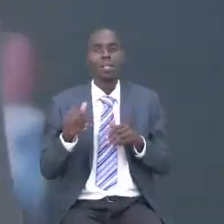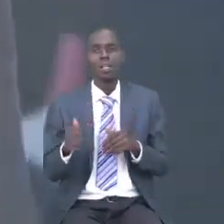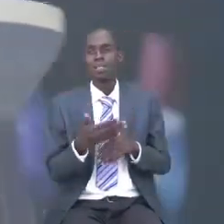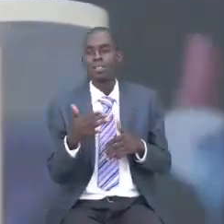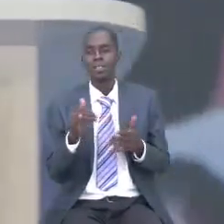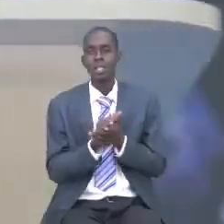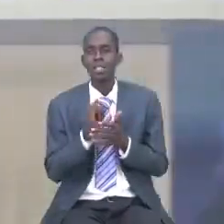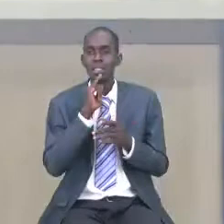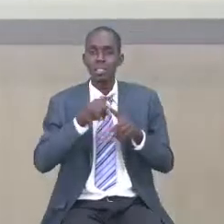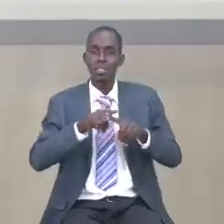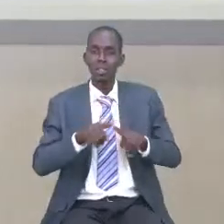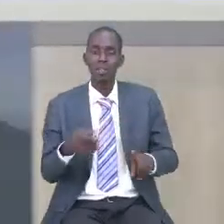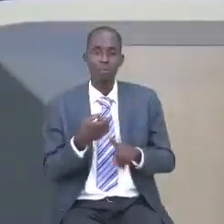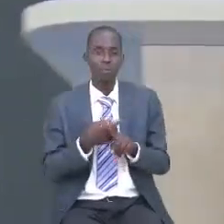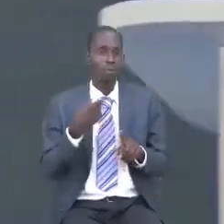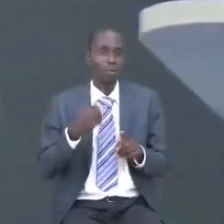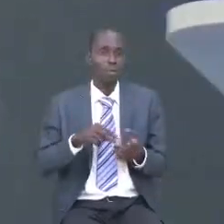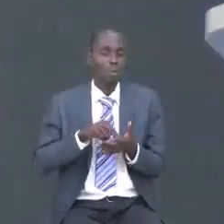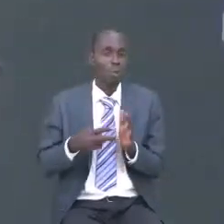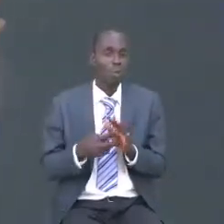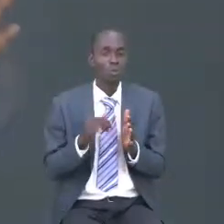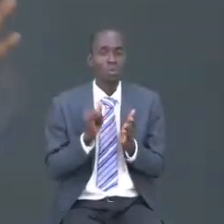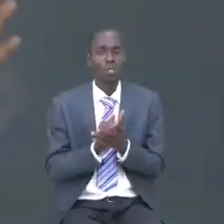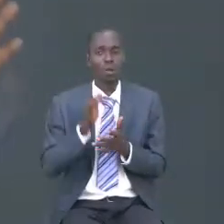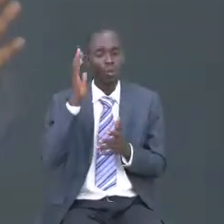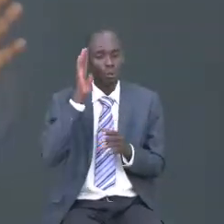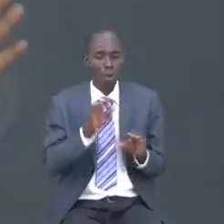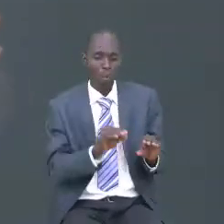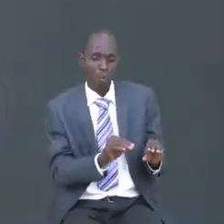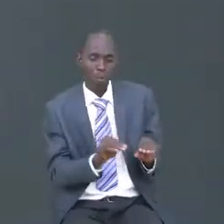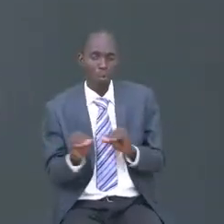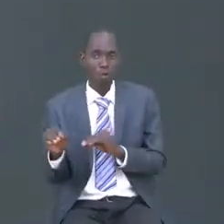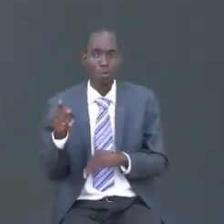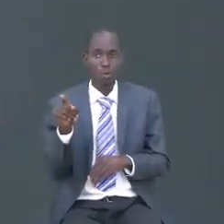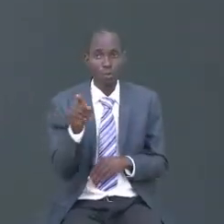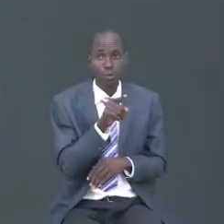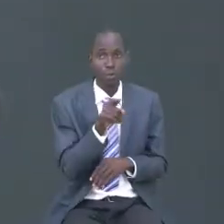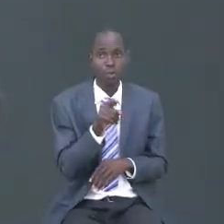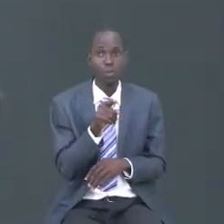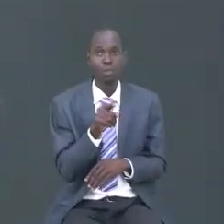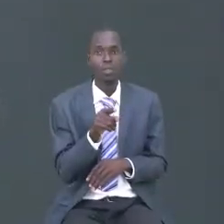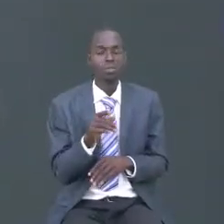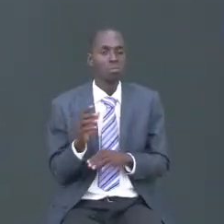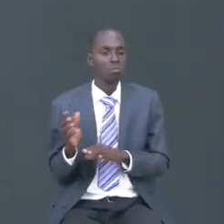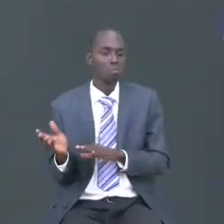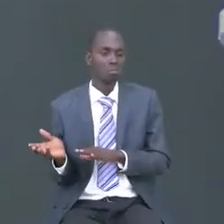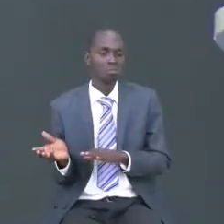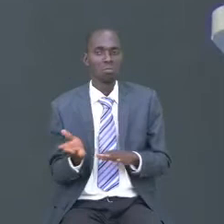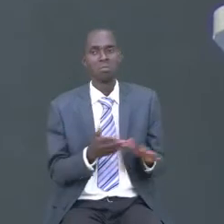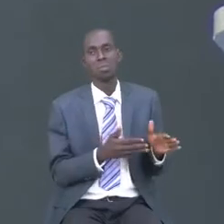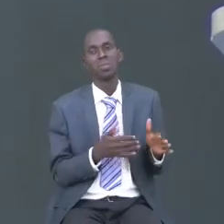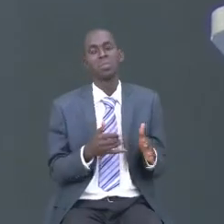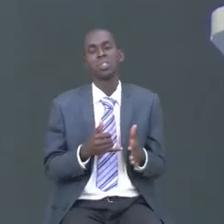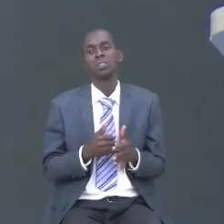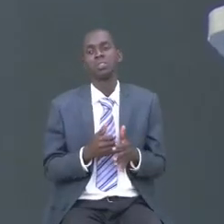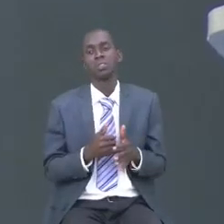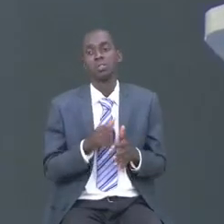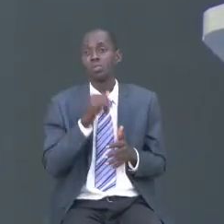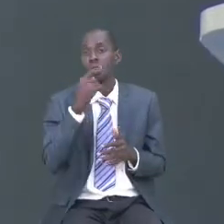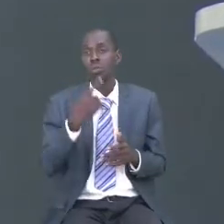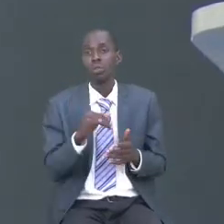purpose that should drive him, he neglects. Not only that,